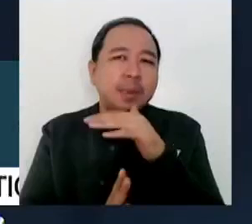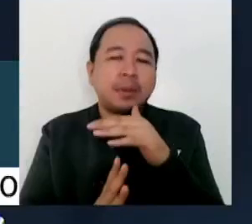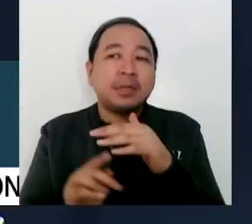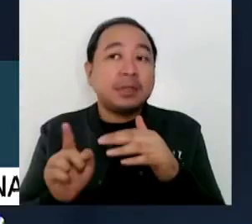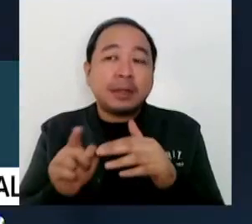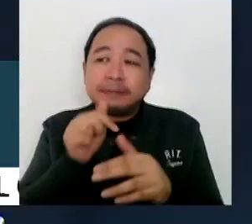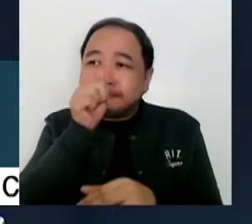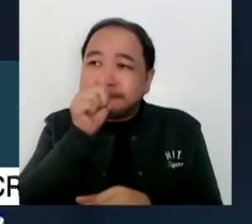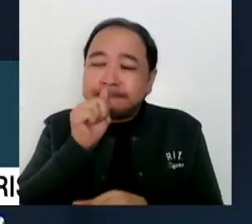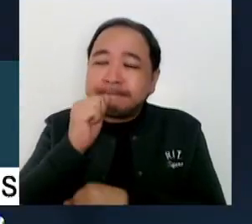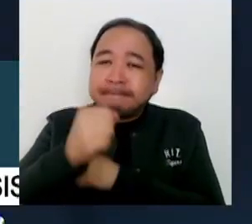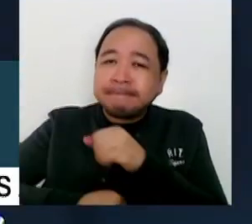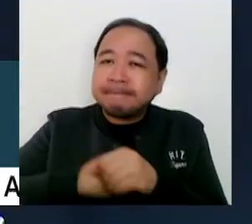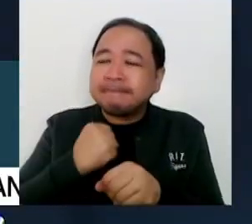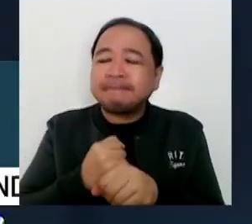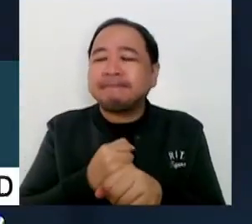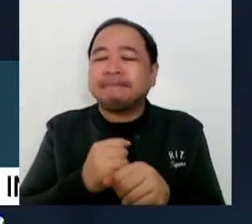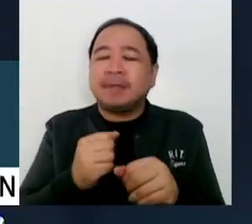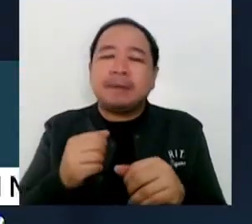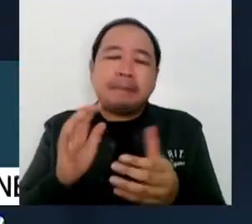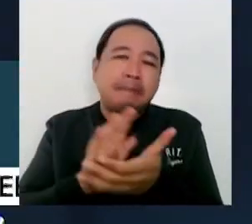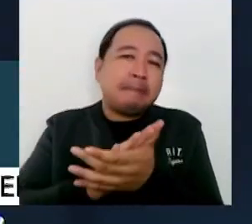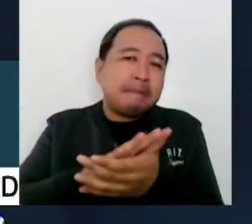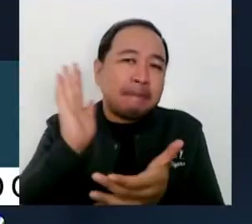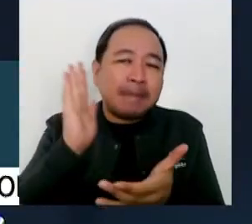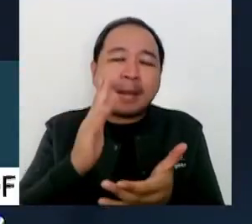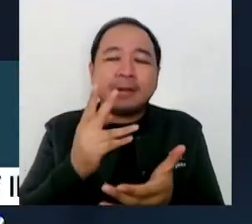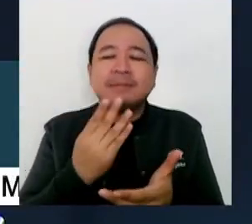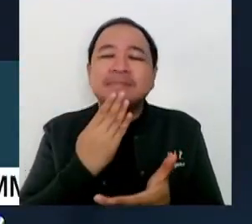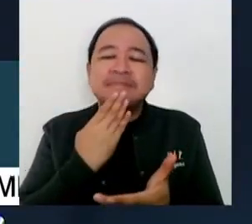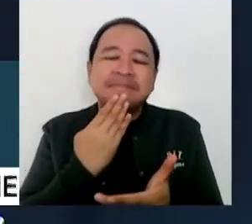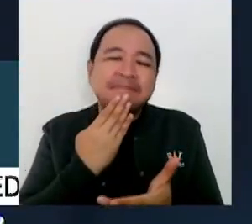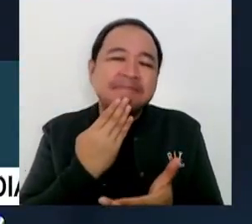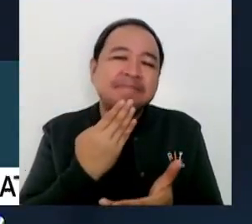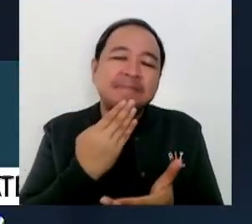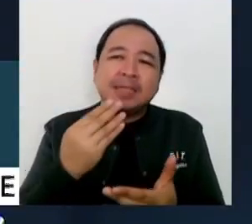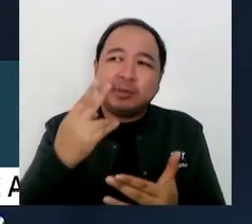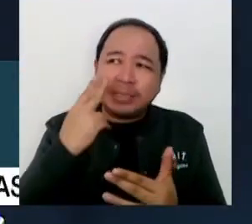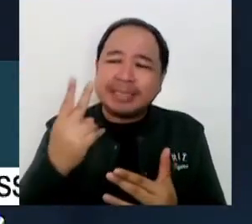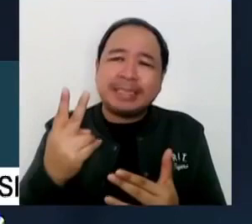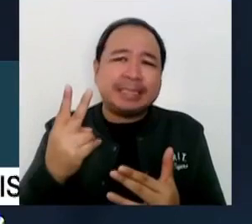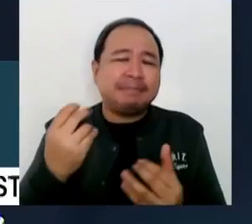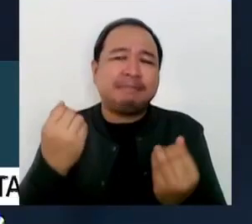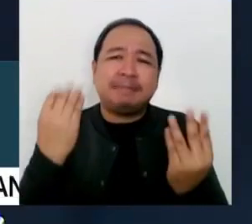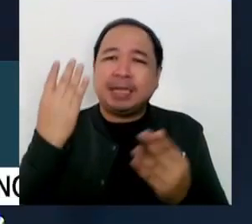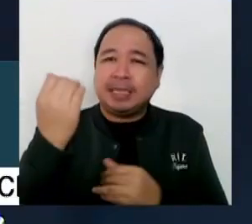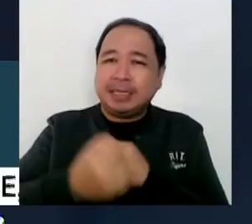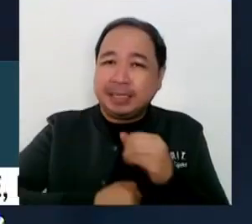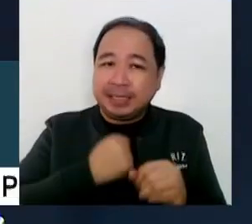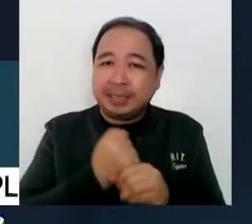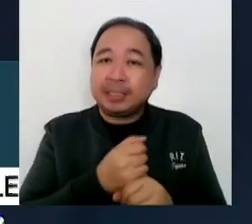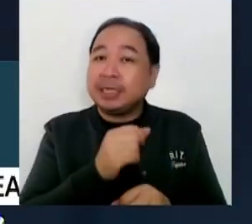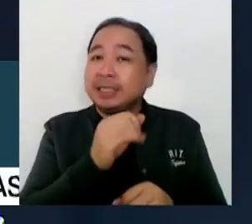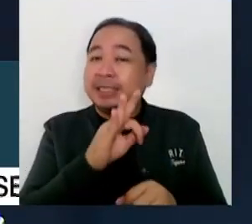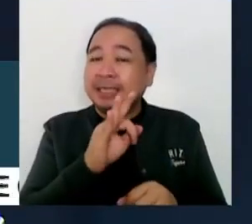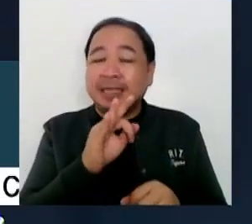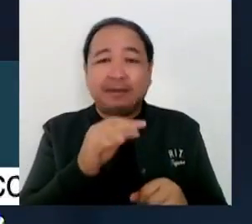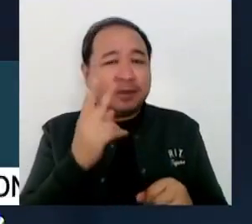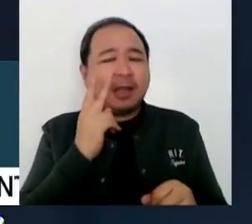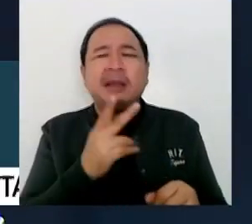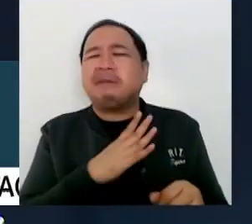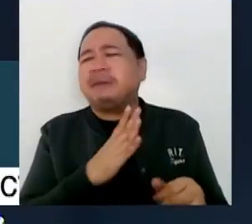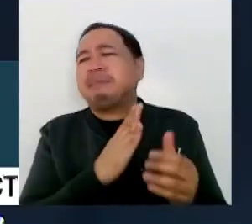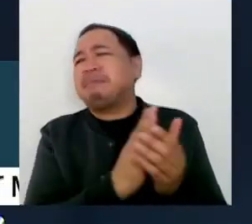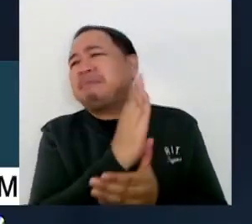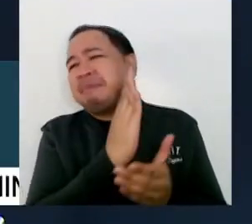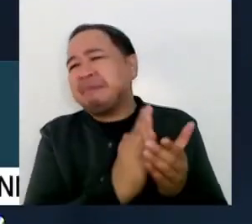basic commodities we have seen in decades. Every day that we let this pass, I dare say, is